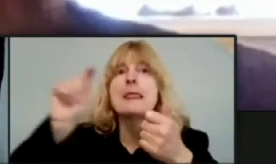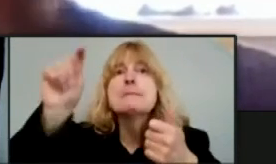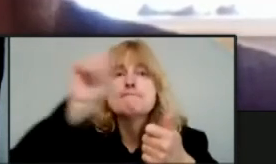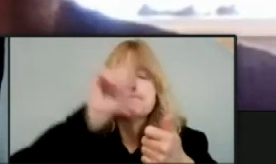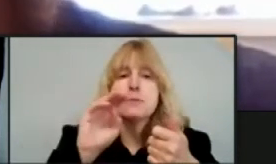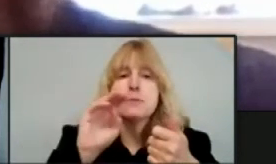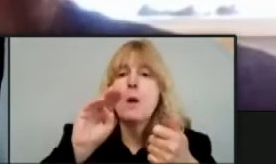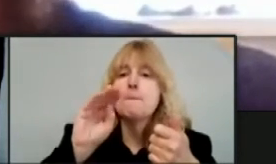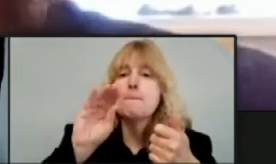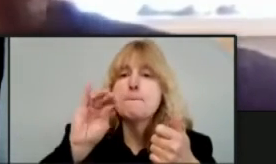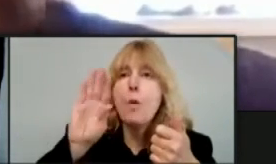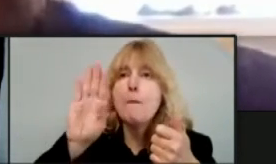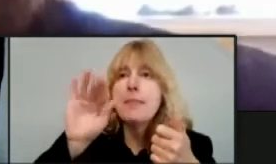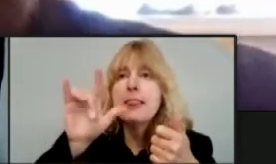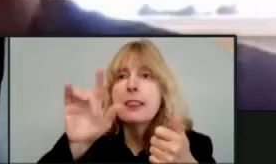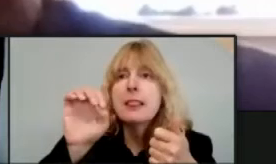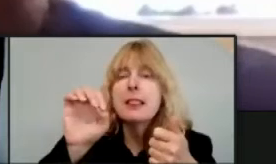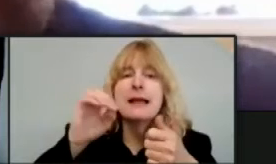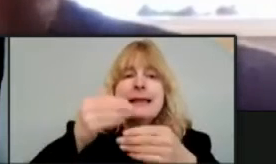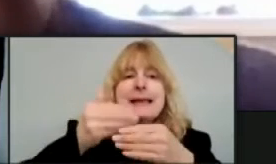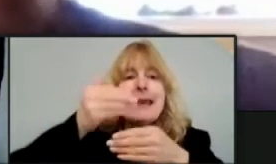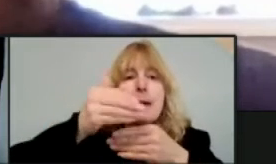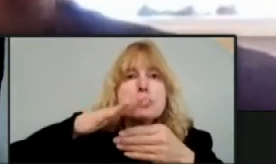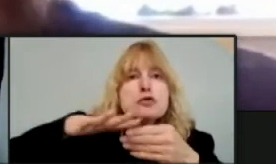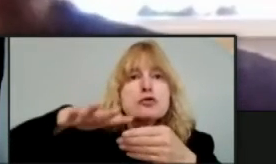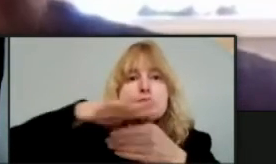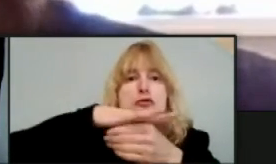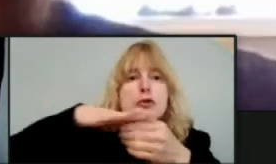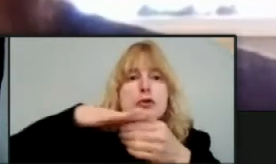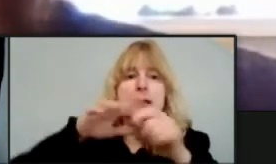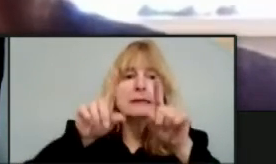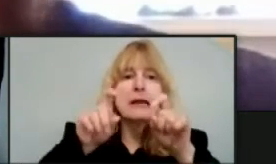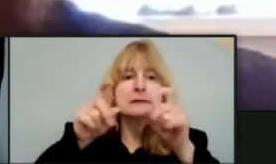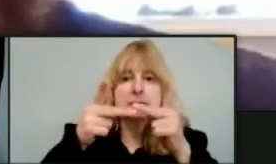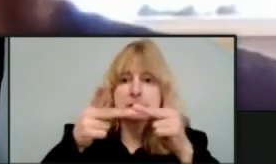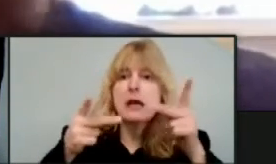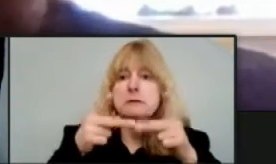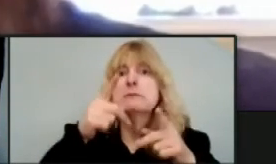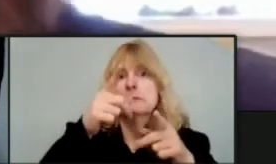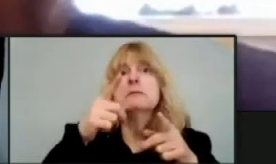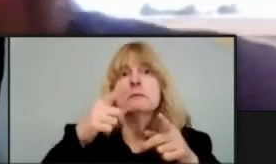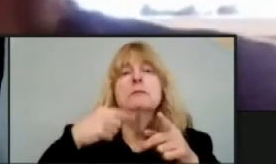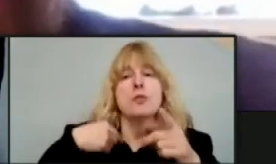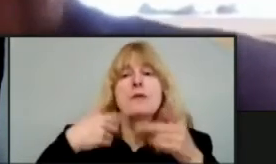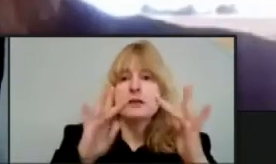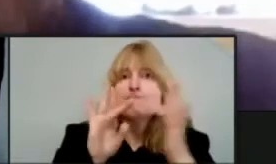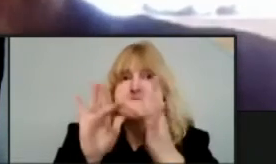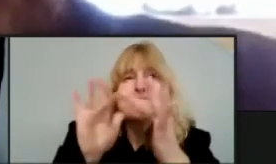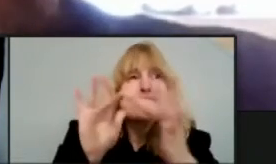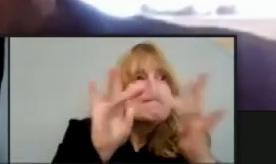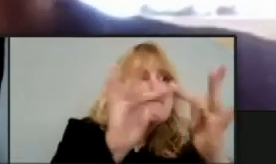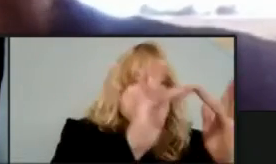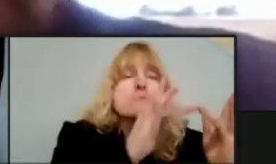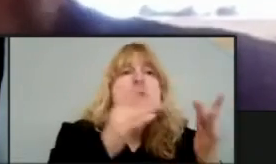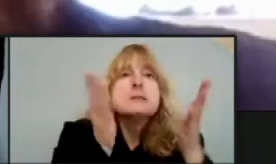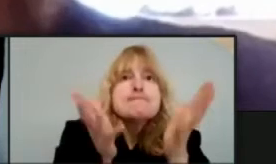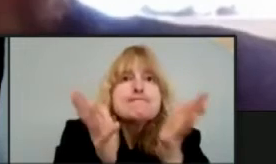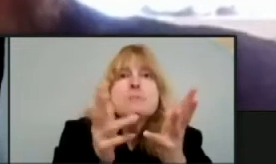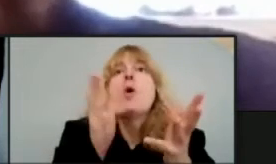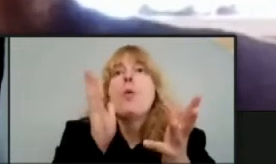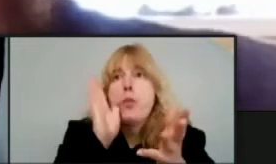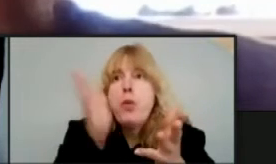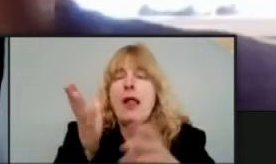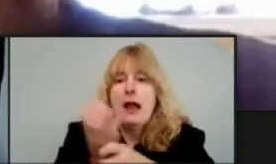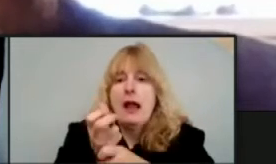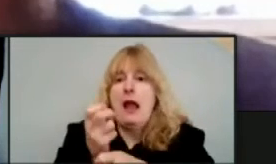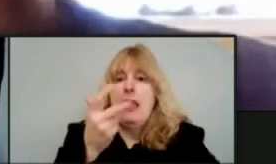testing sites that are around the state, to make sure that eventually we can get vaccine to them. we've had those conversations now for several